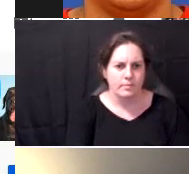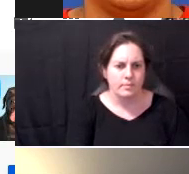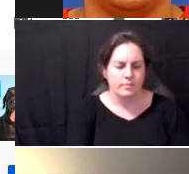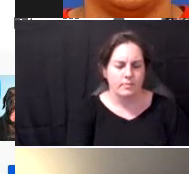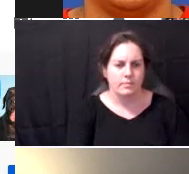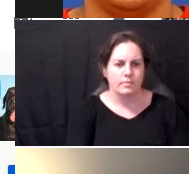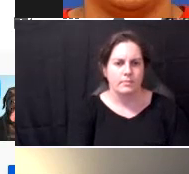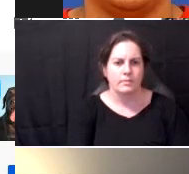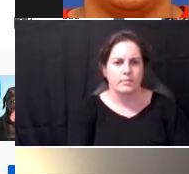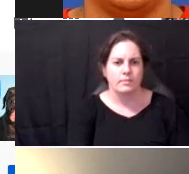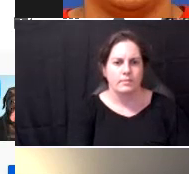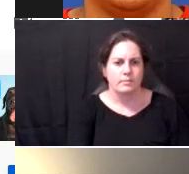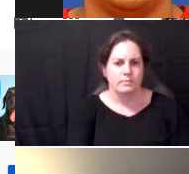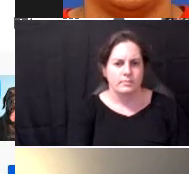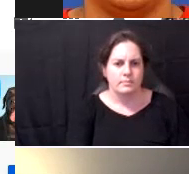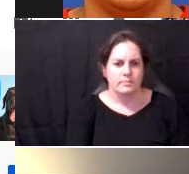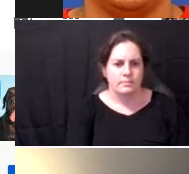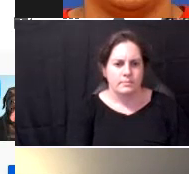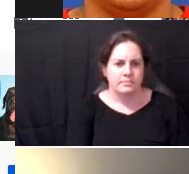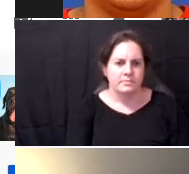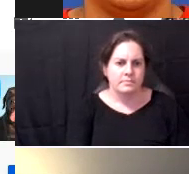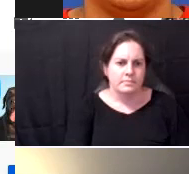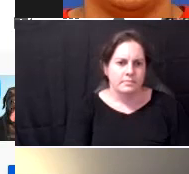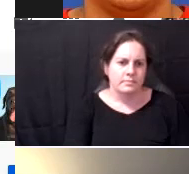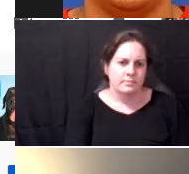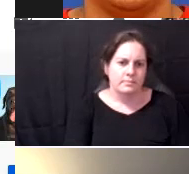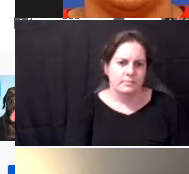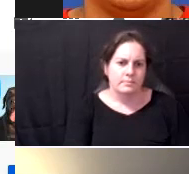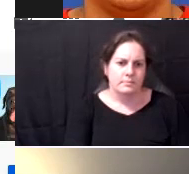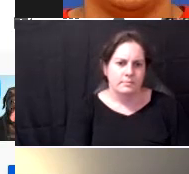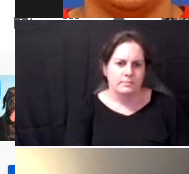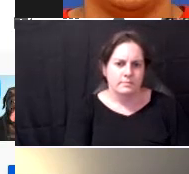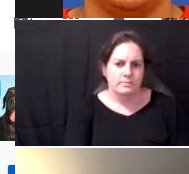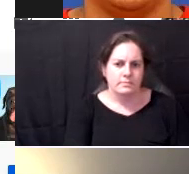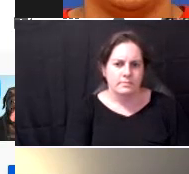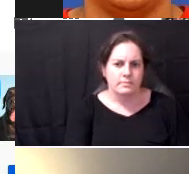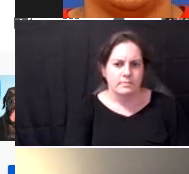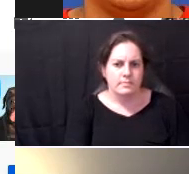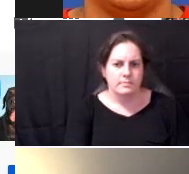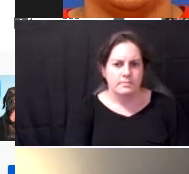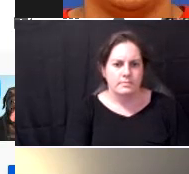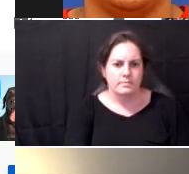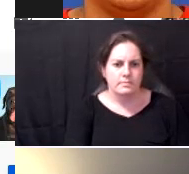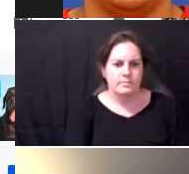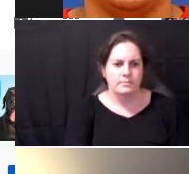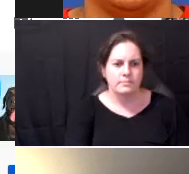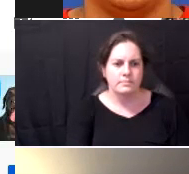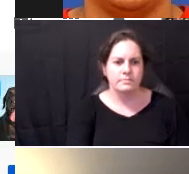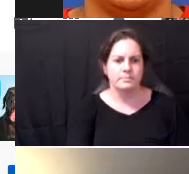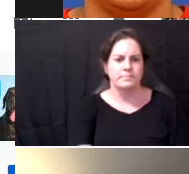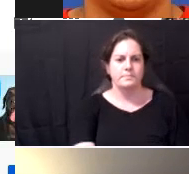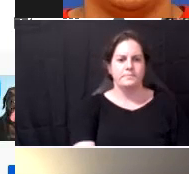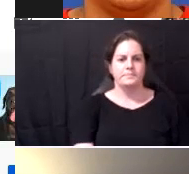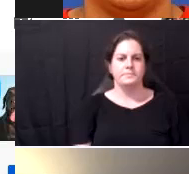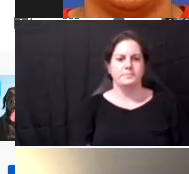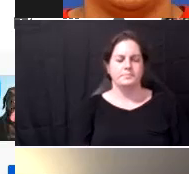When we move upwards and higher on the graph, what's happening to our tangent line? Our tangent line slope is